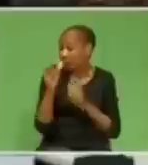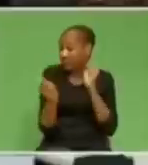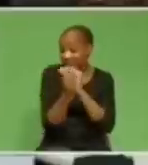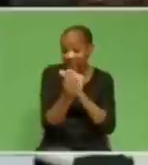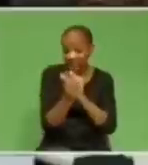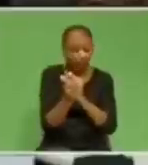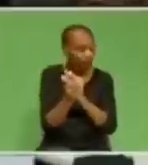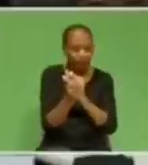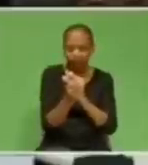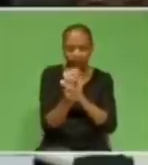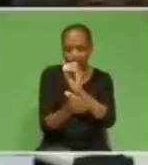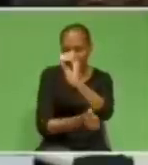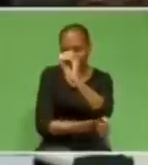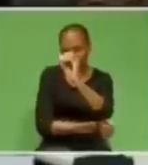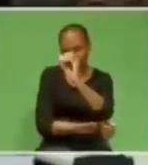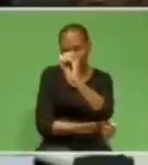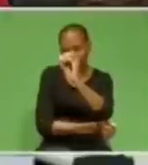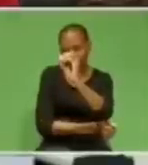Zero.